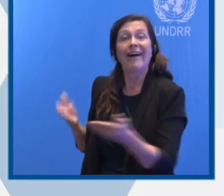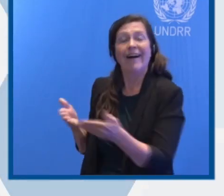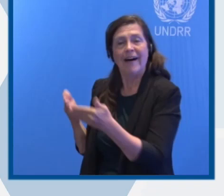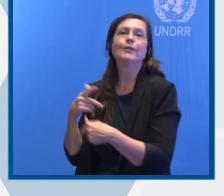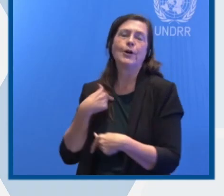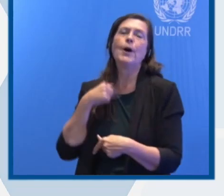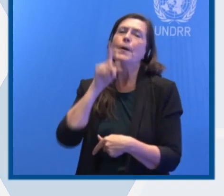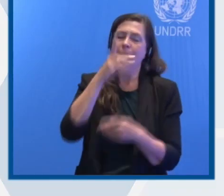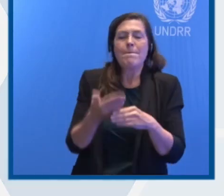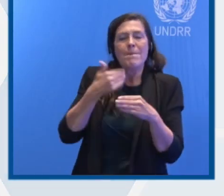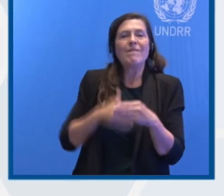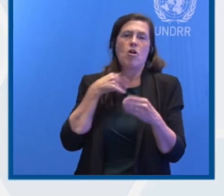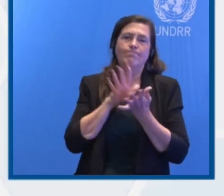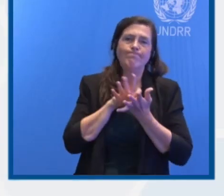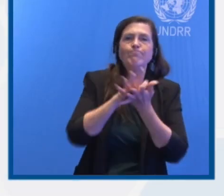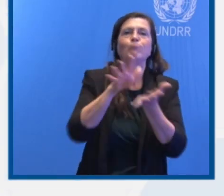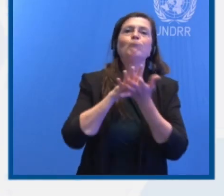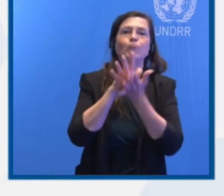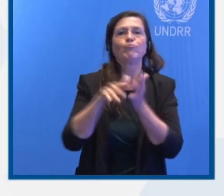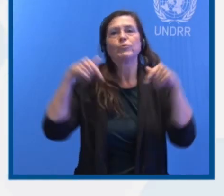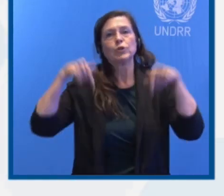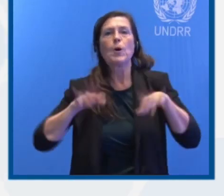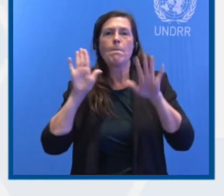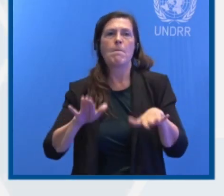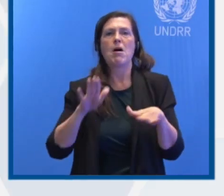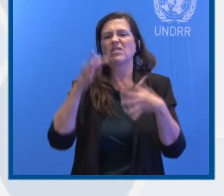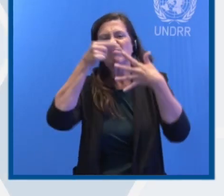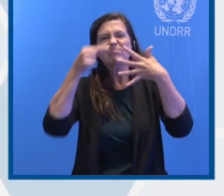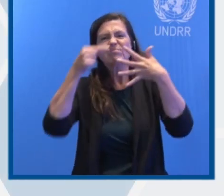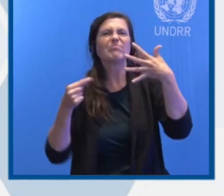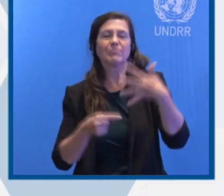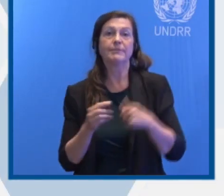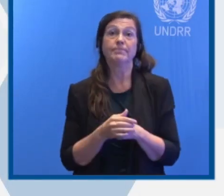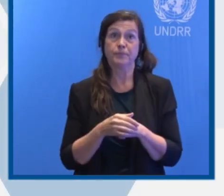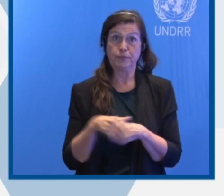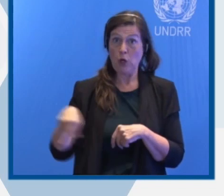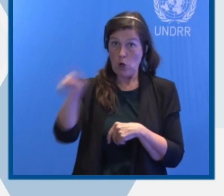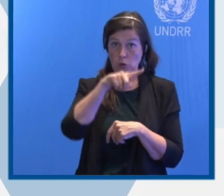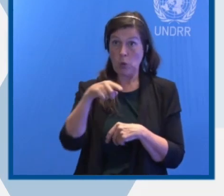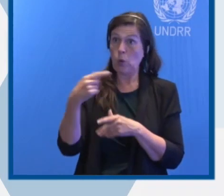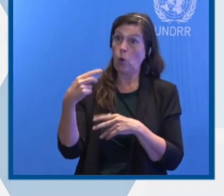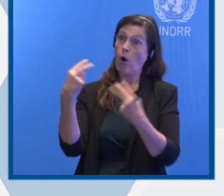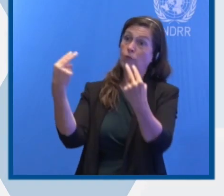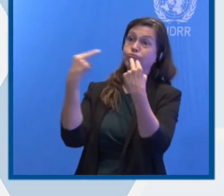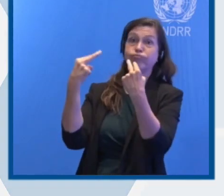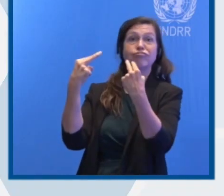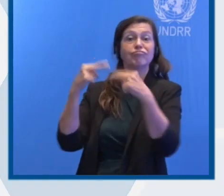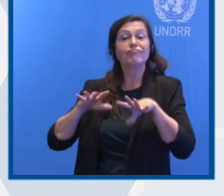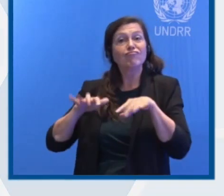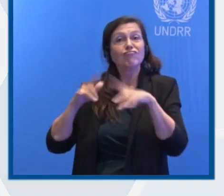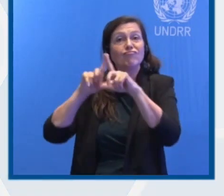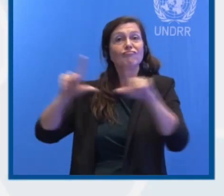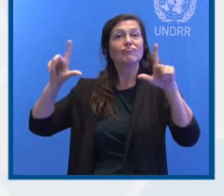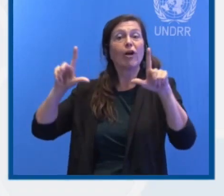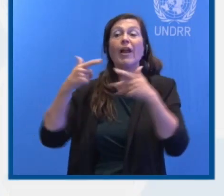some housekeeping matters that I would like to highlight. If you're watching this online and you wish to